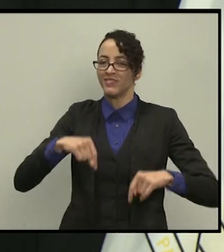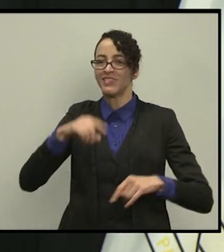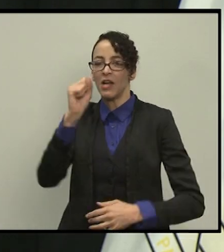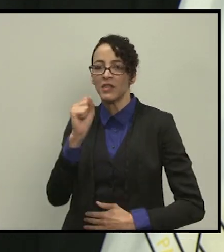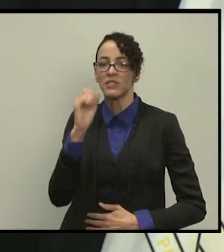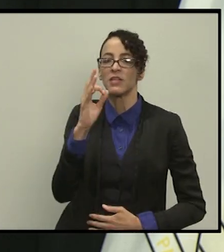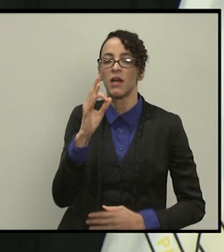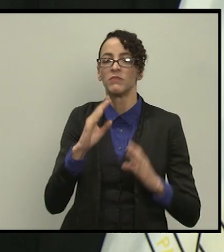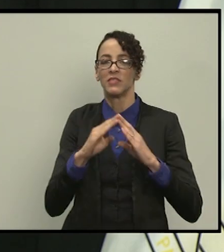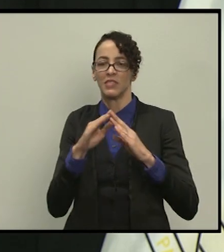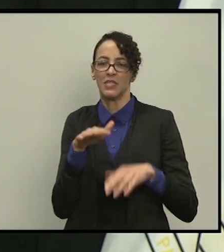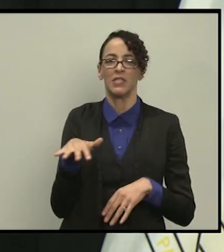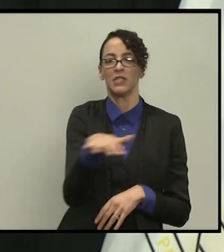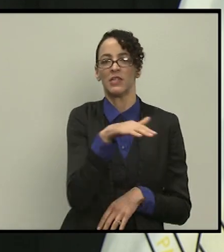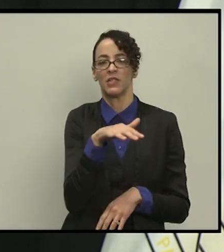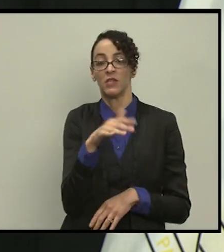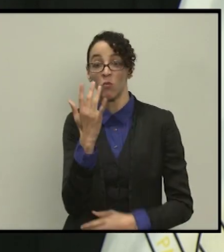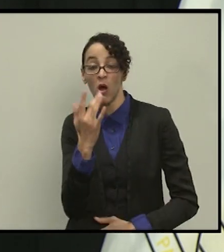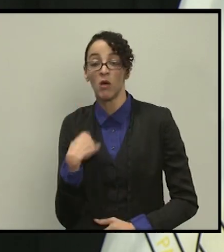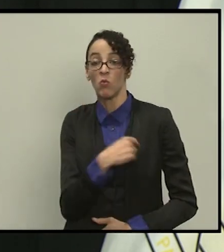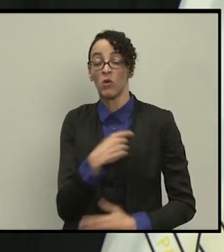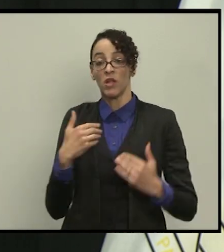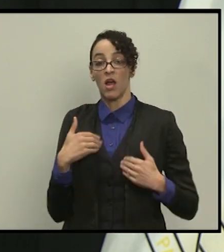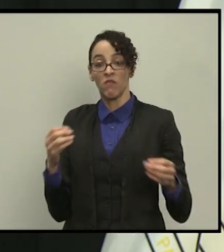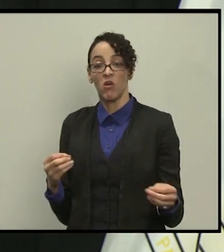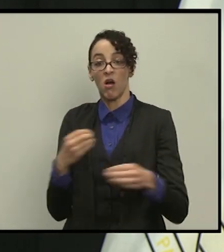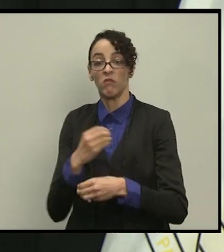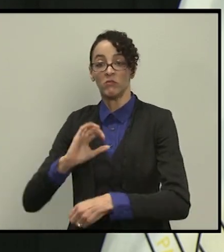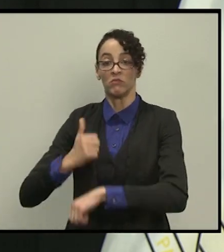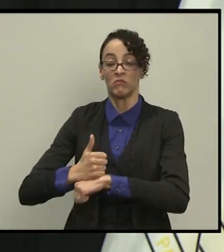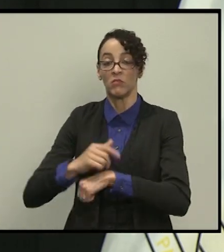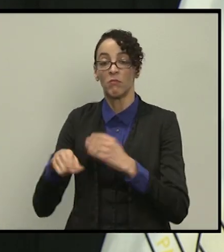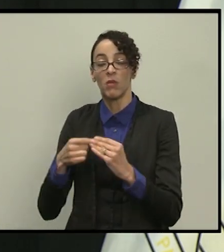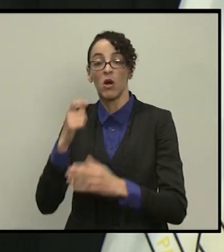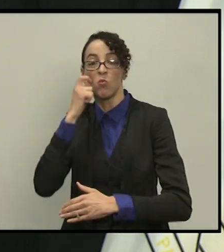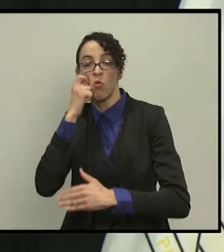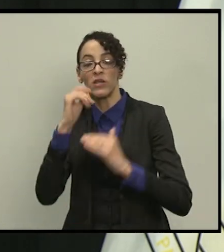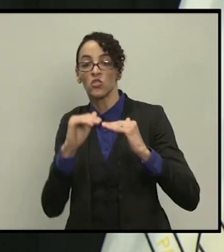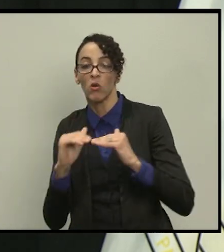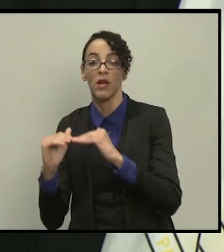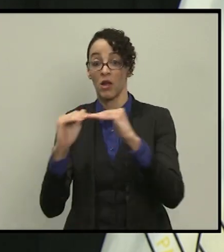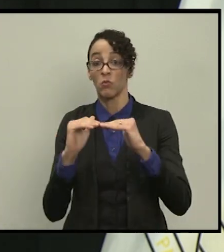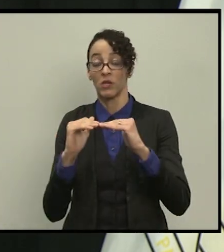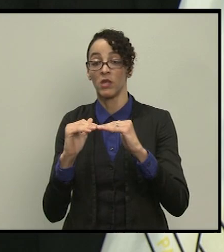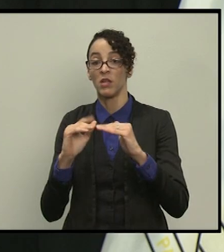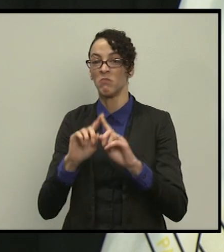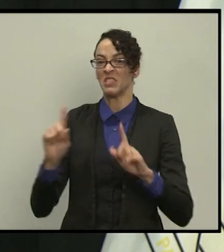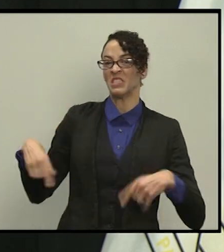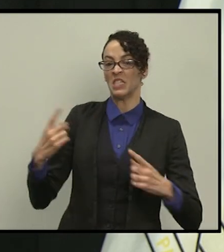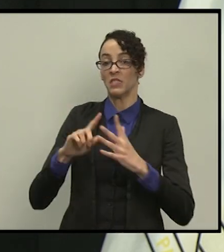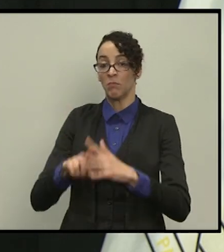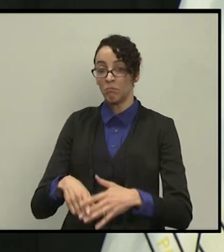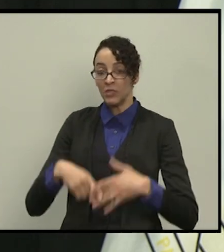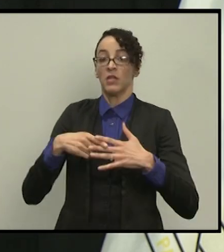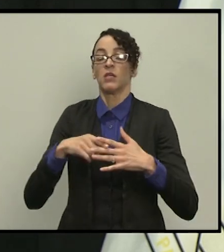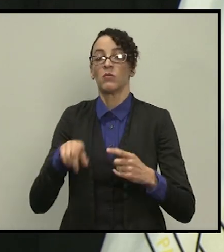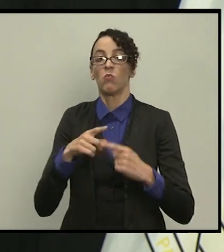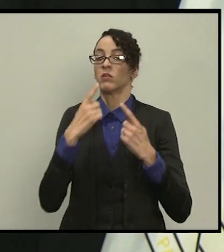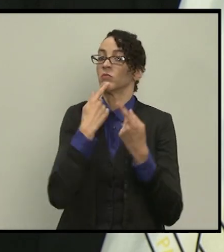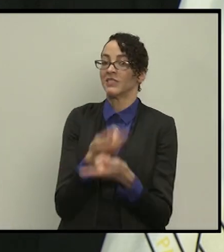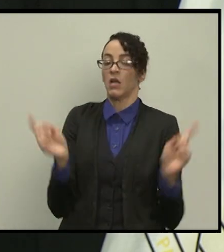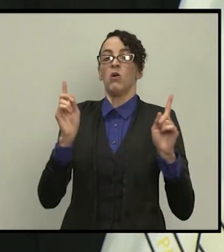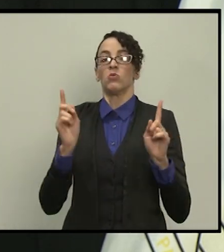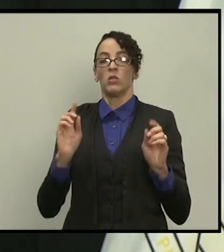we have an Office of Racial Equity, from the very beginning, when we operated this